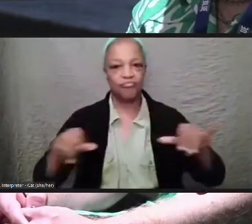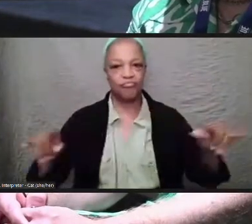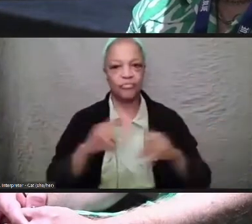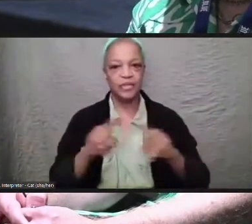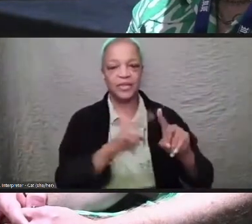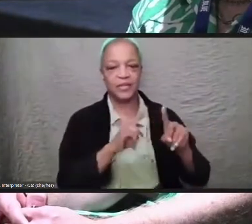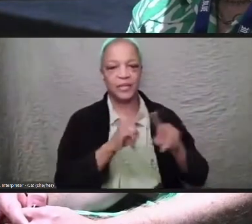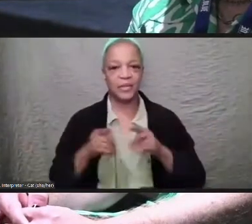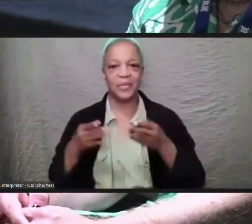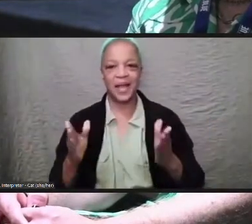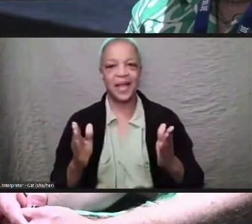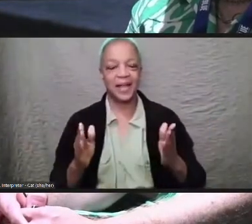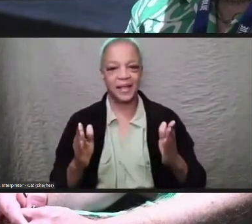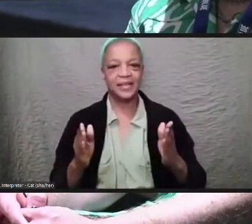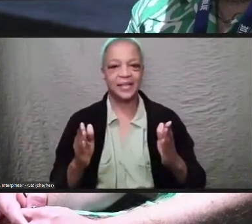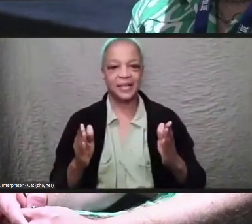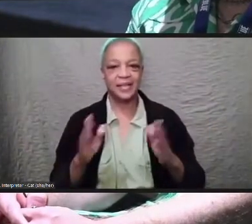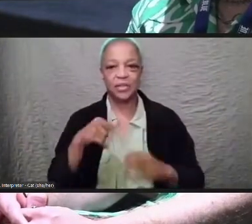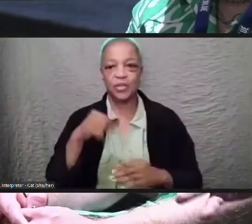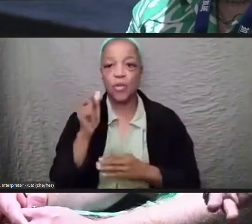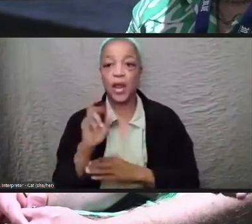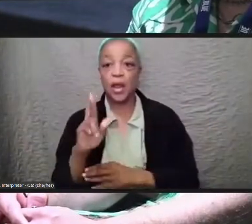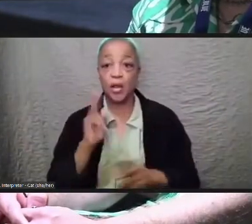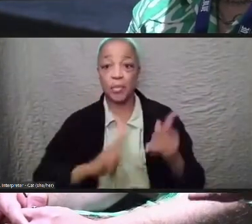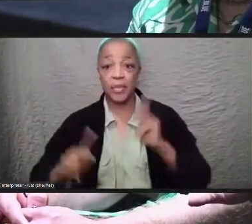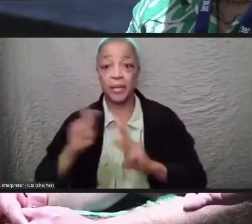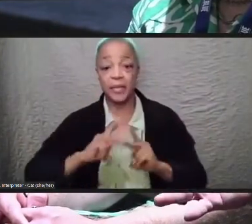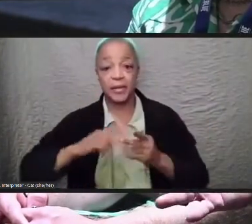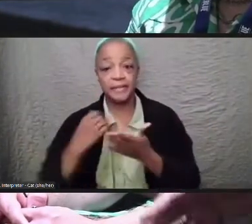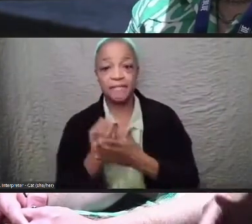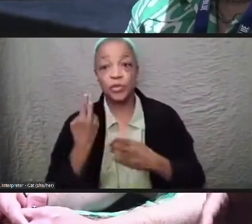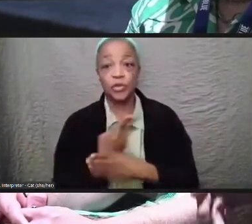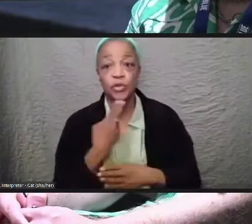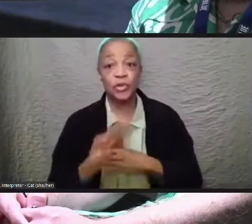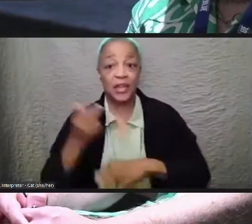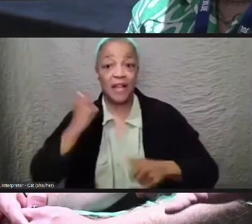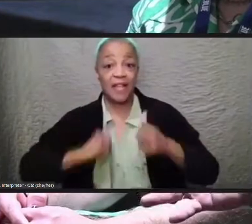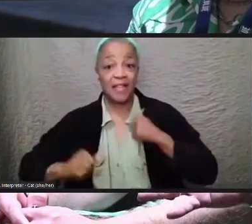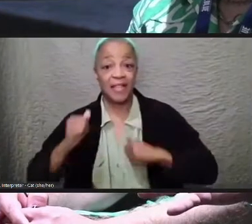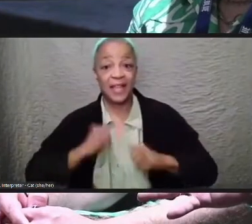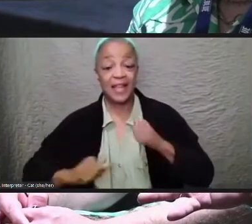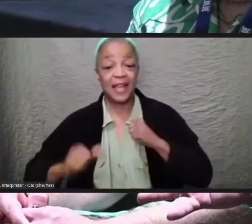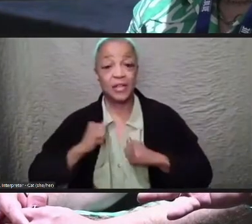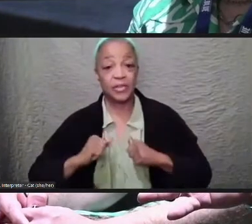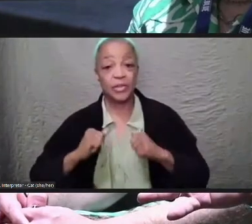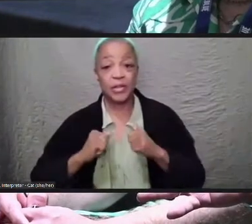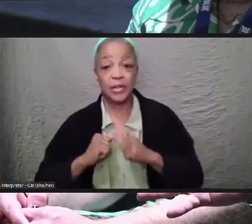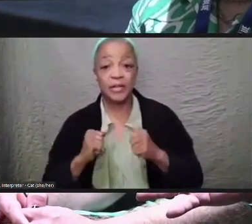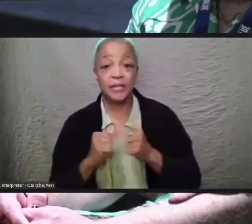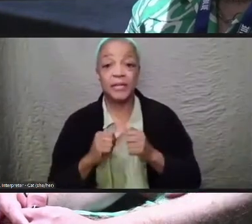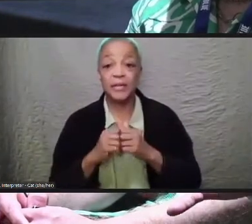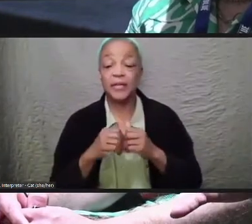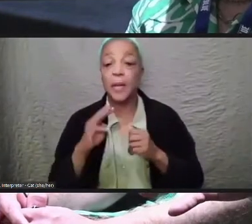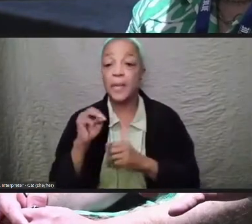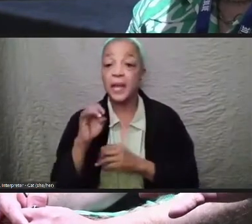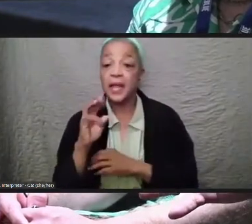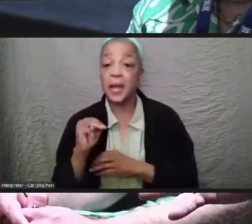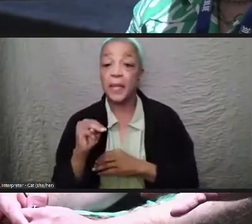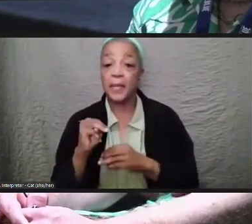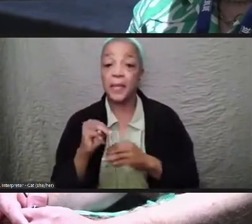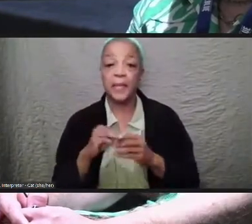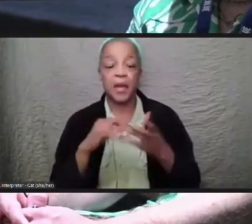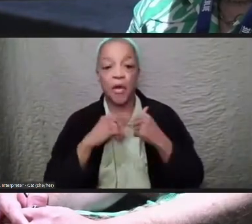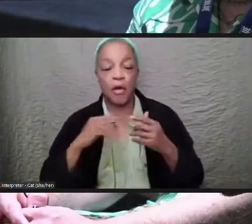which queer folks use the theatrical medium or expand the theatrical medium in order